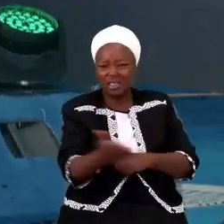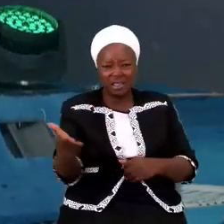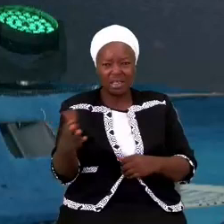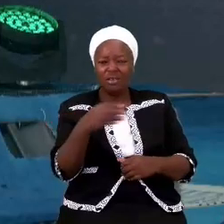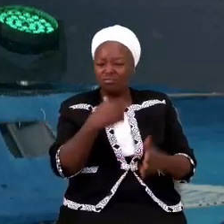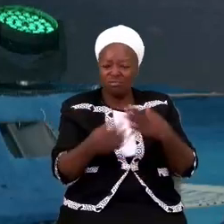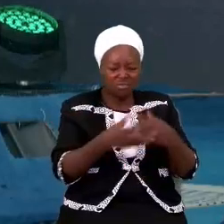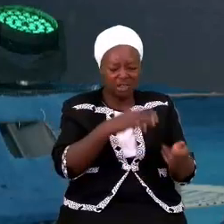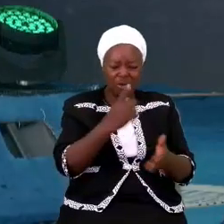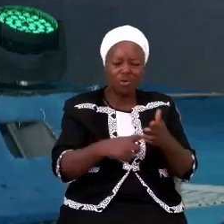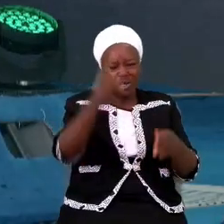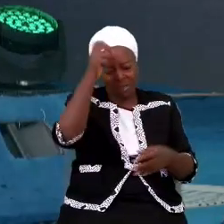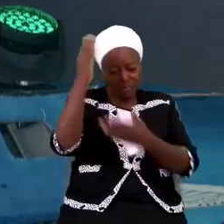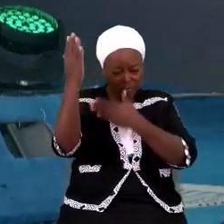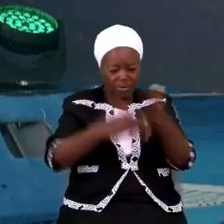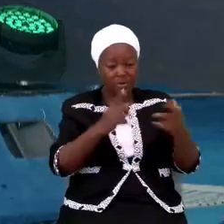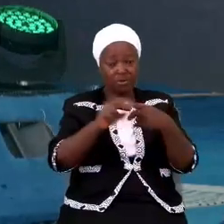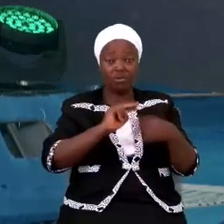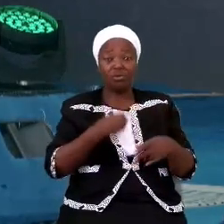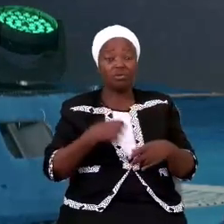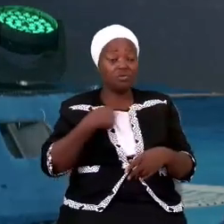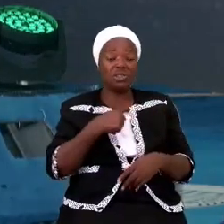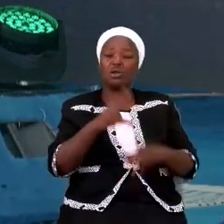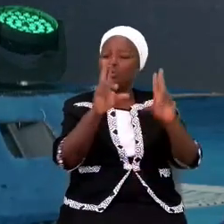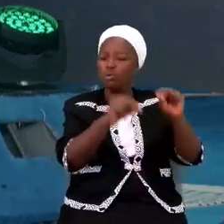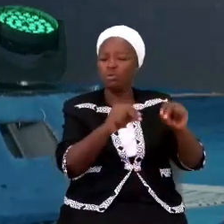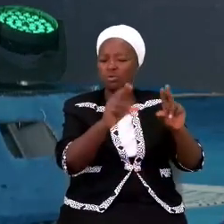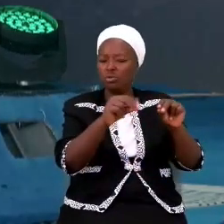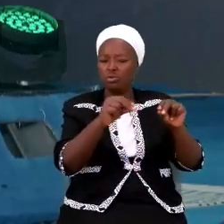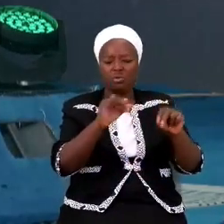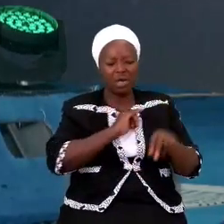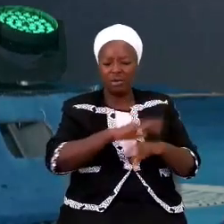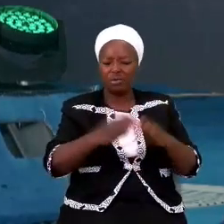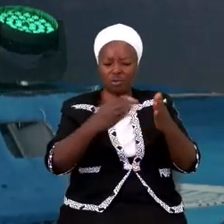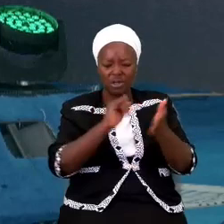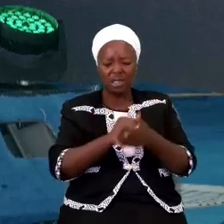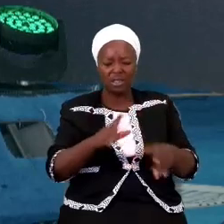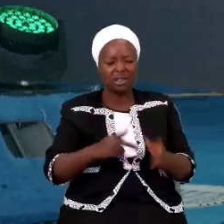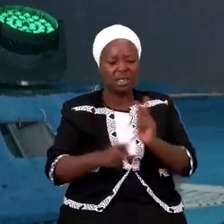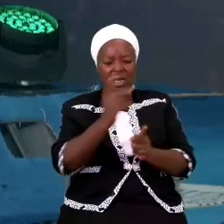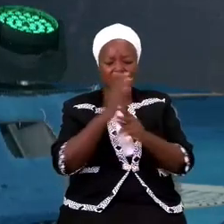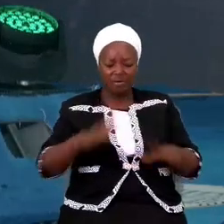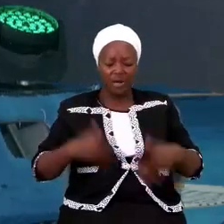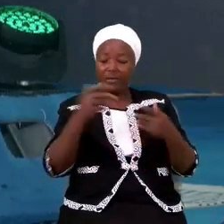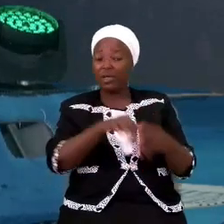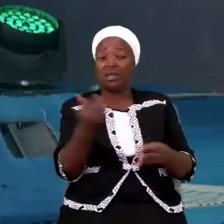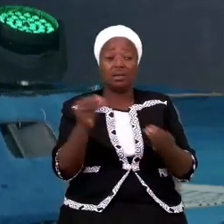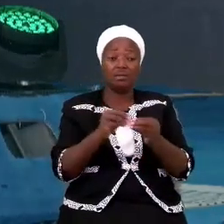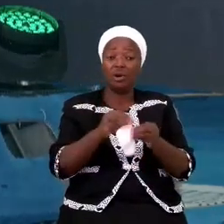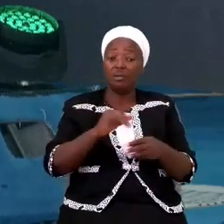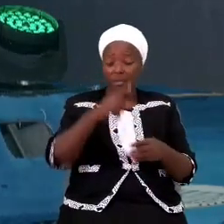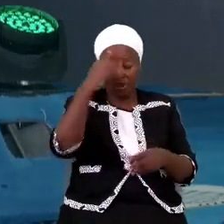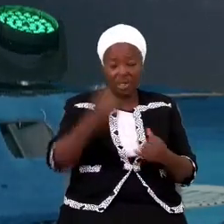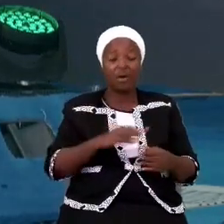love that anymore. I belong to God, spirit, soul, and body, entirely and completely, and that thing will